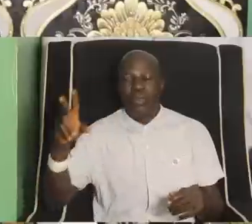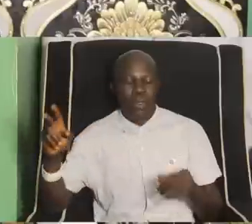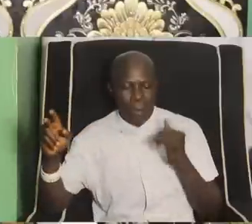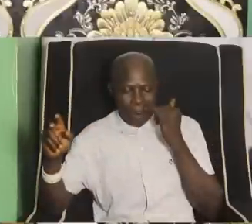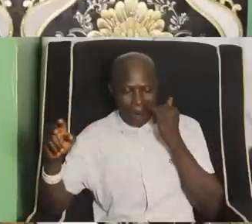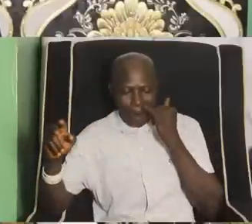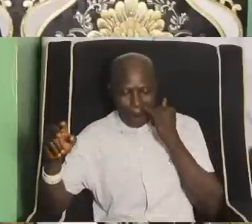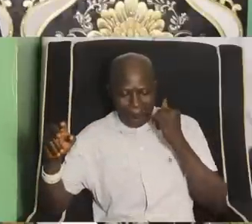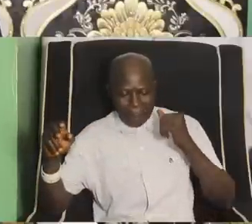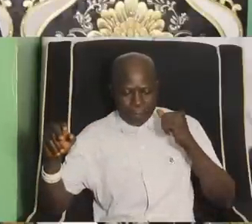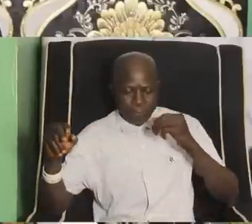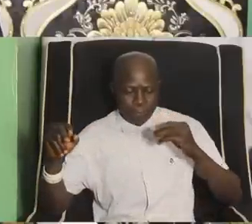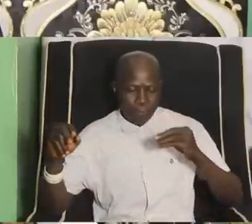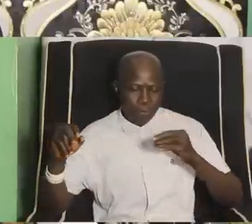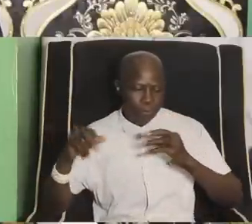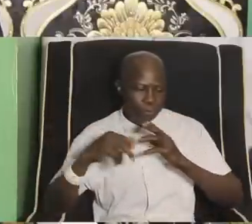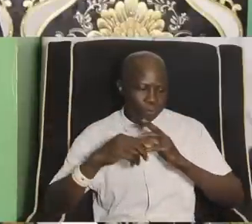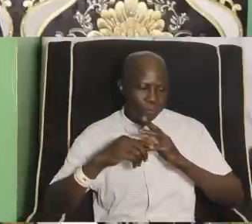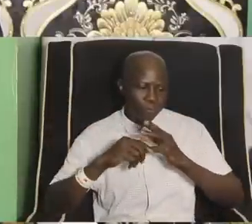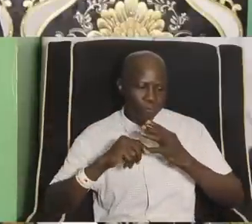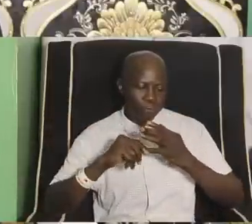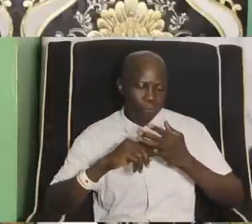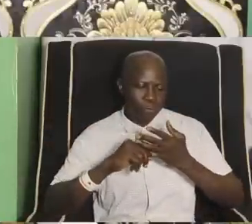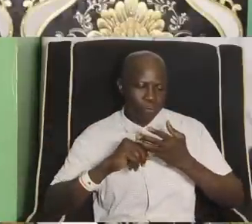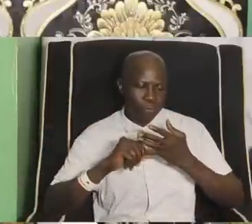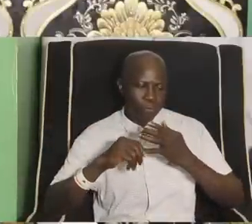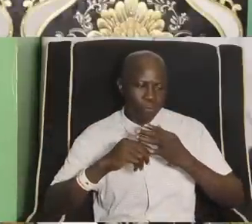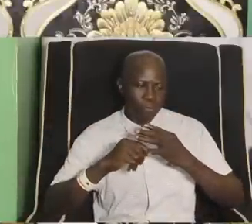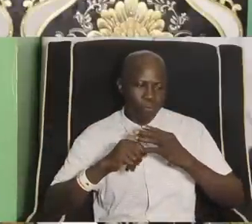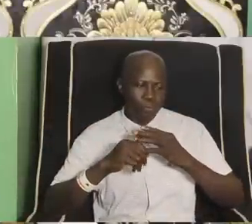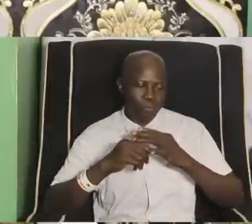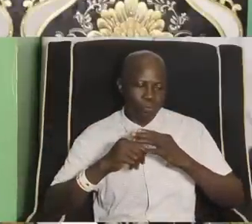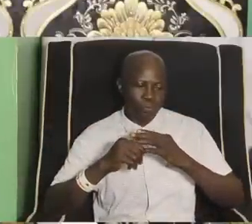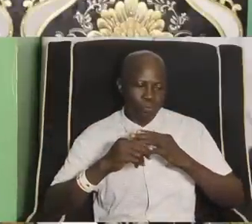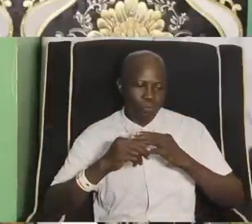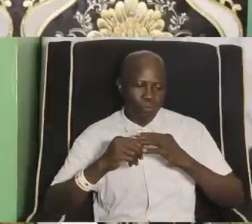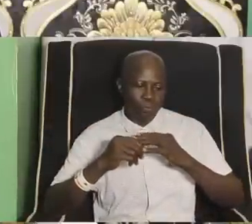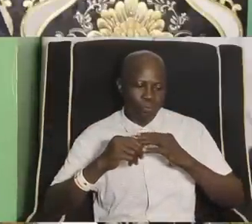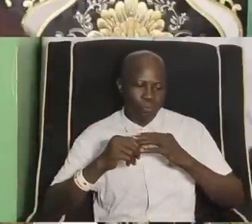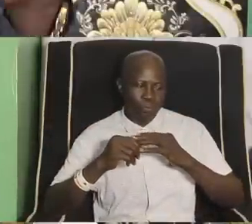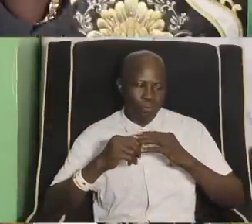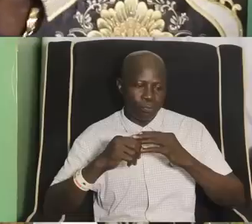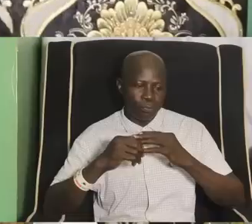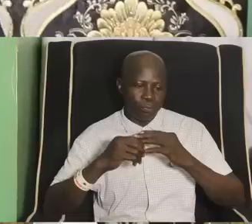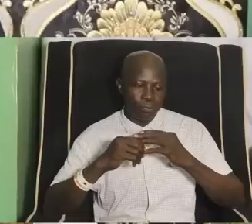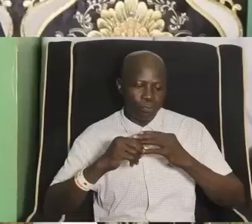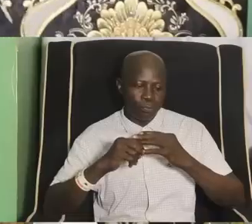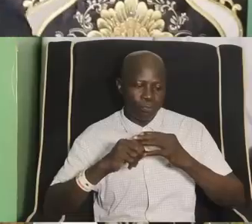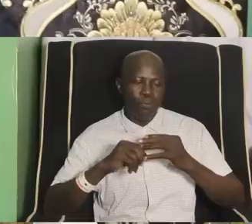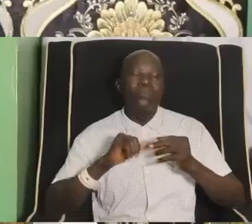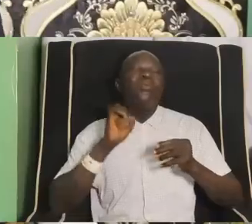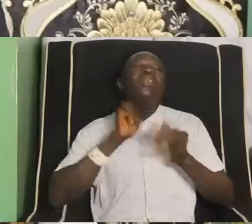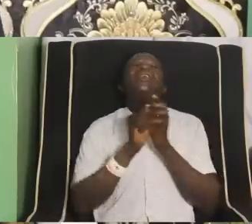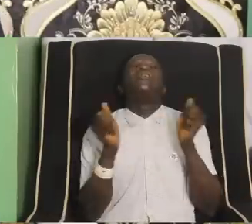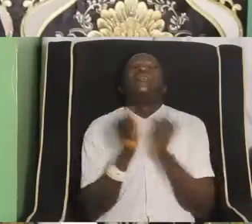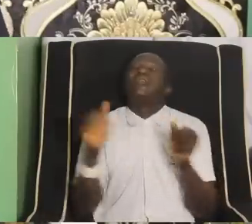Jew ati Greek. Nitori Oluwa kan na loluwa gbogbo won. Paragraph 3. O si po ni oro fun gbogbo awon tin ke pe. Po ni